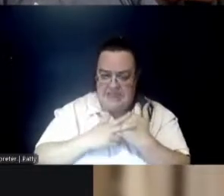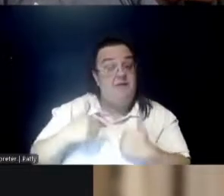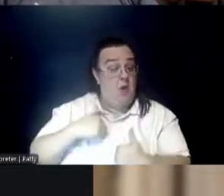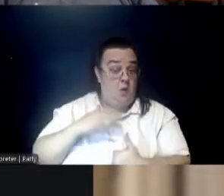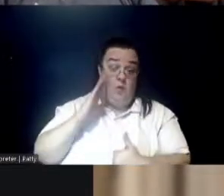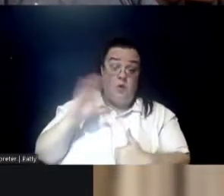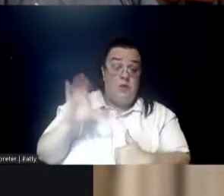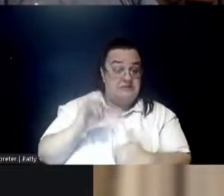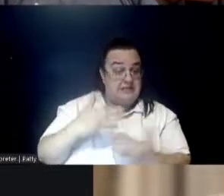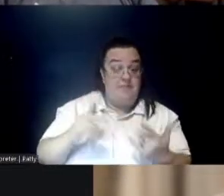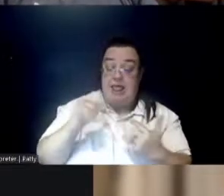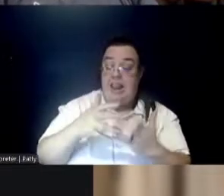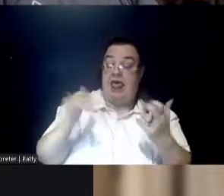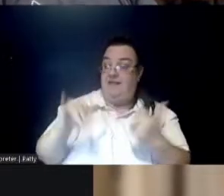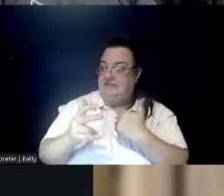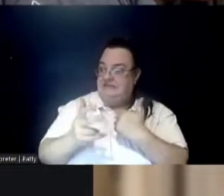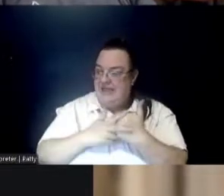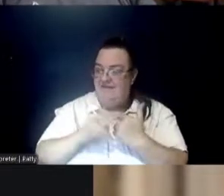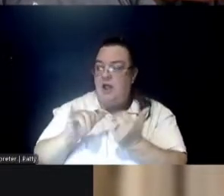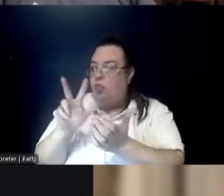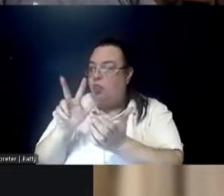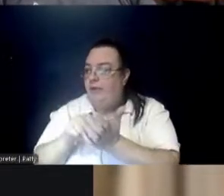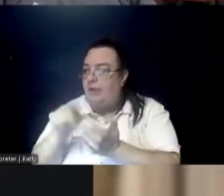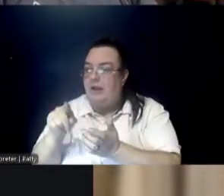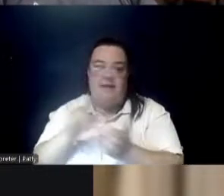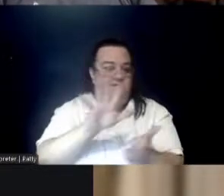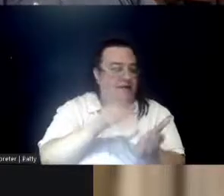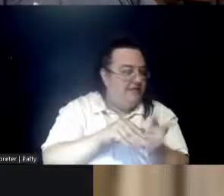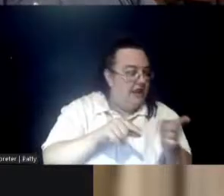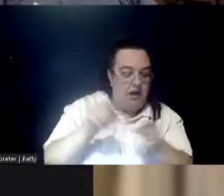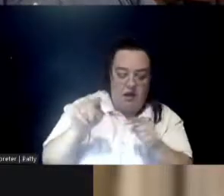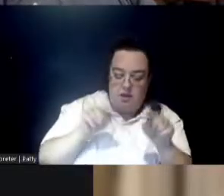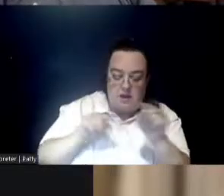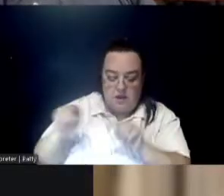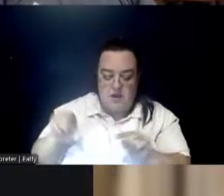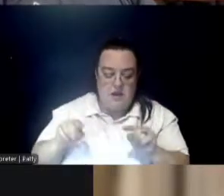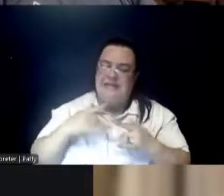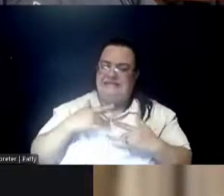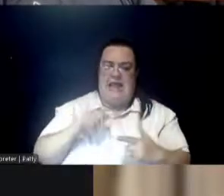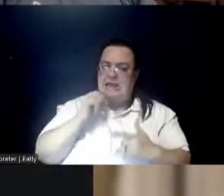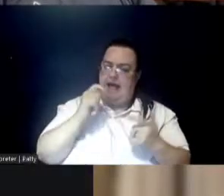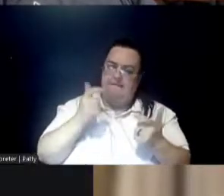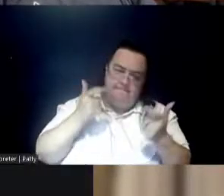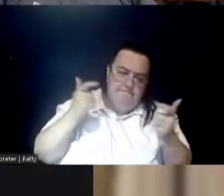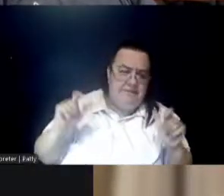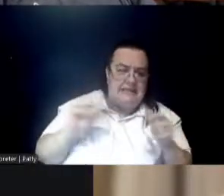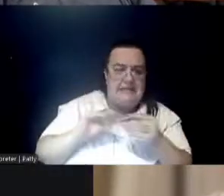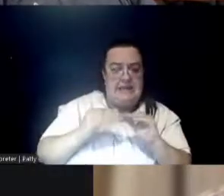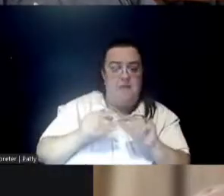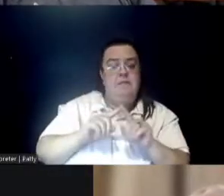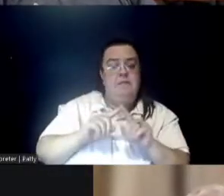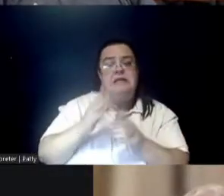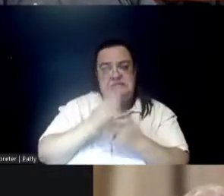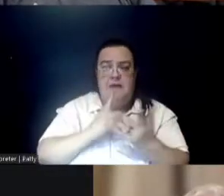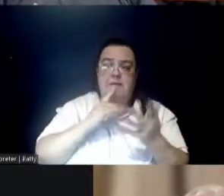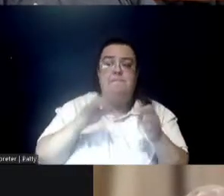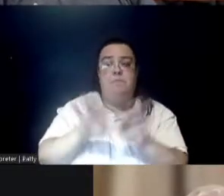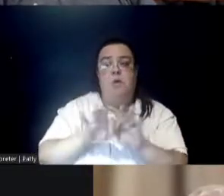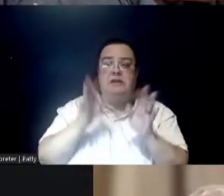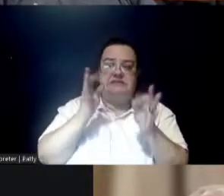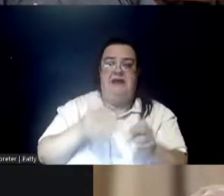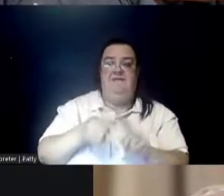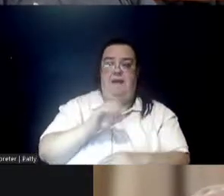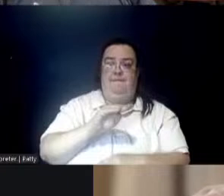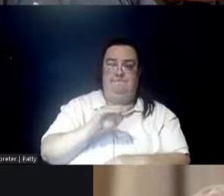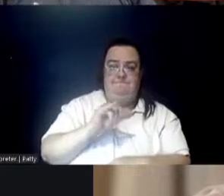be $3,000 here, $5,000 here. It's not usually big numbers, but some of it is important. Certainly from the mayor and council section, I